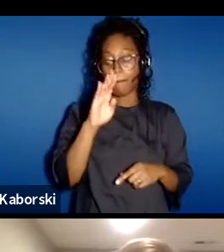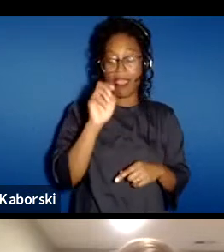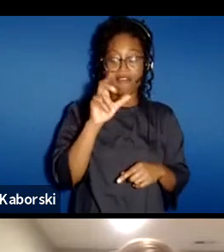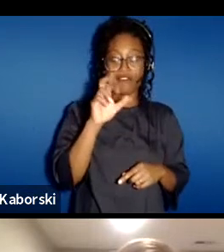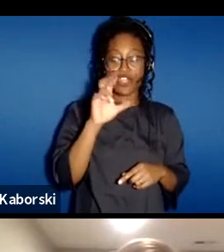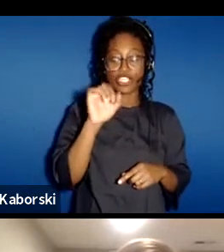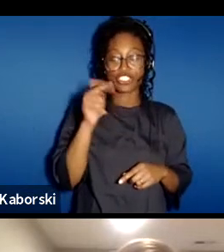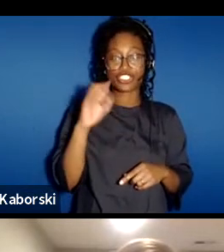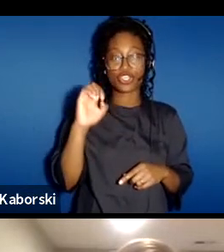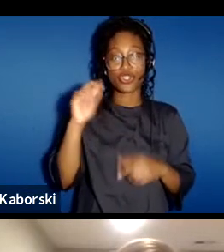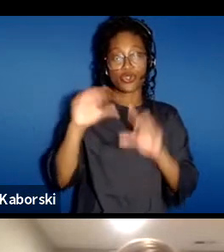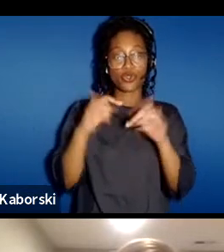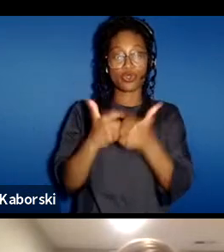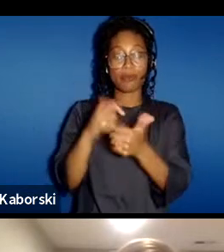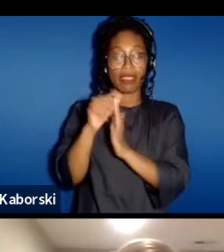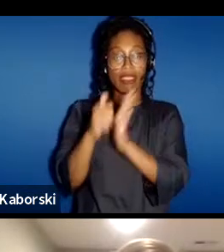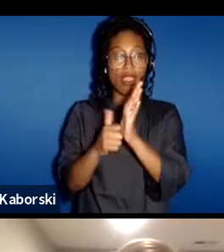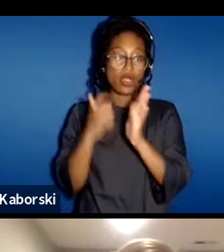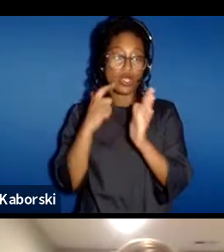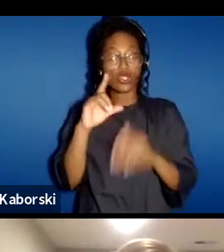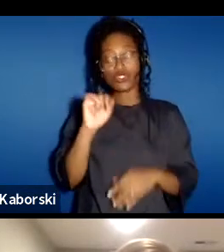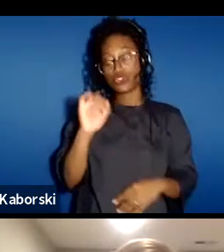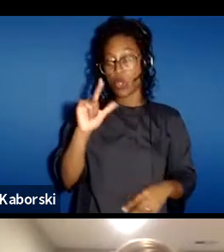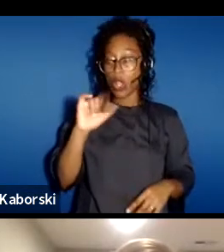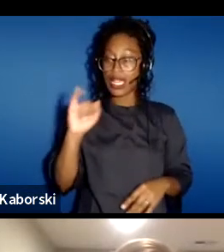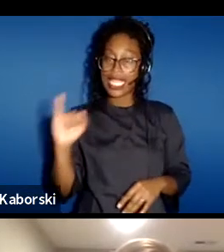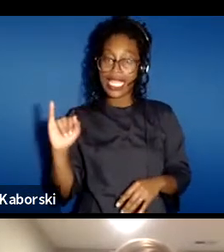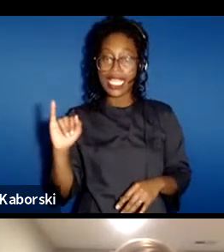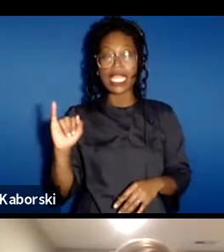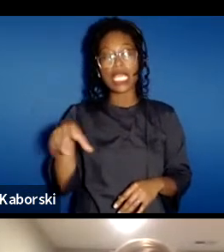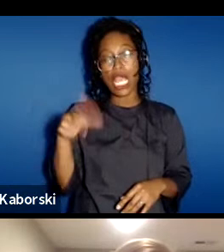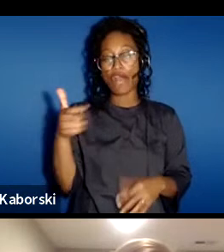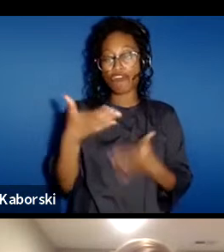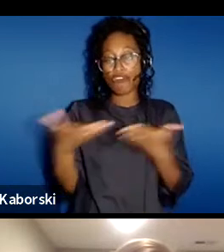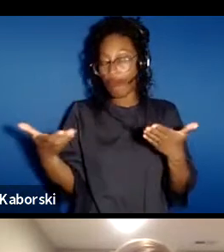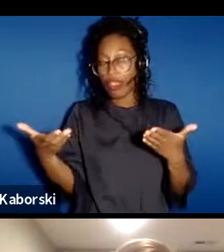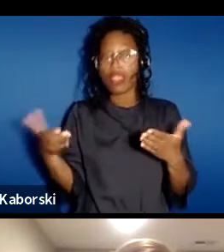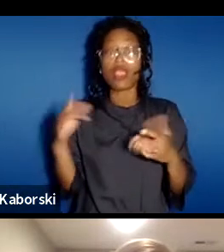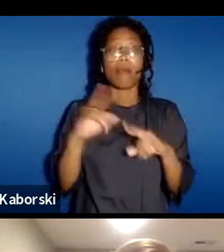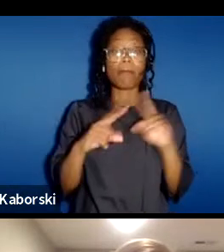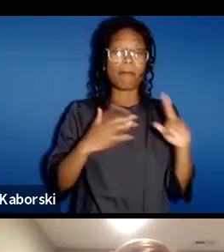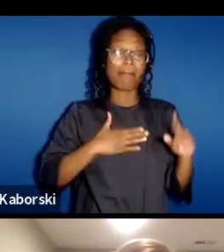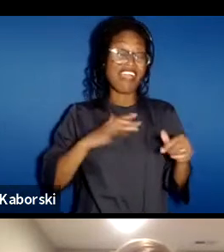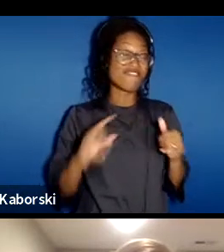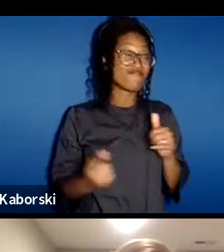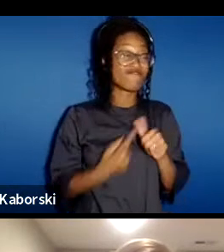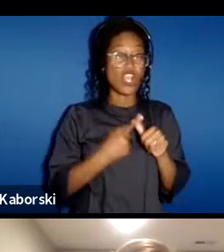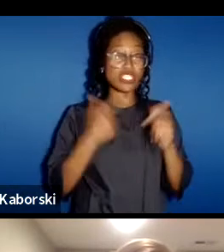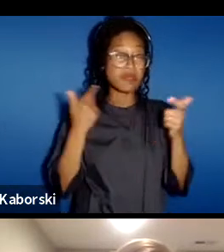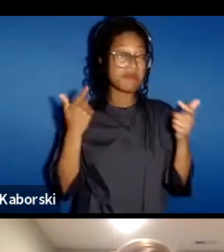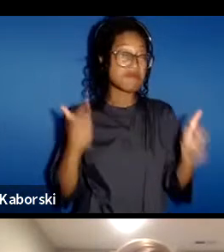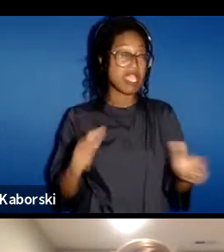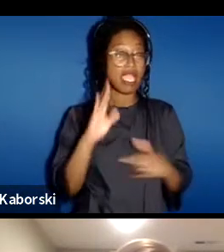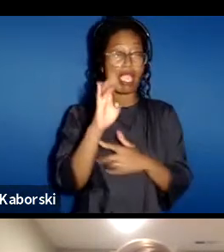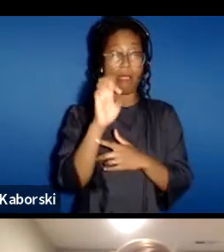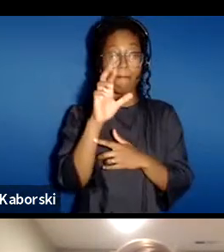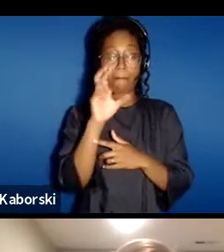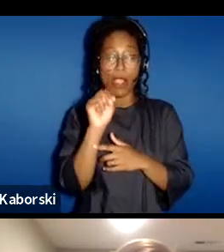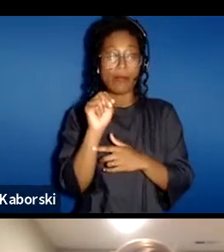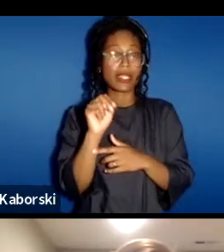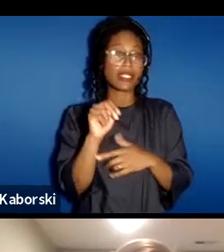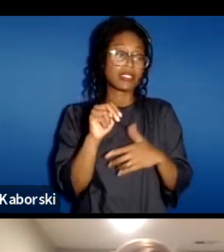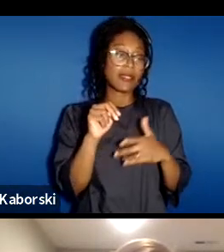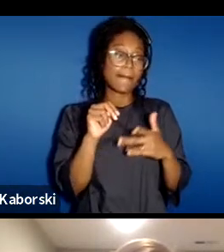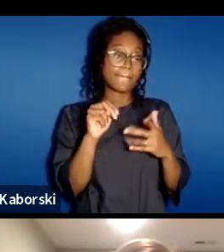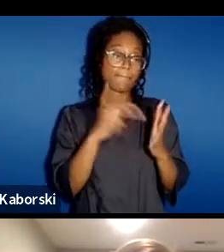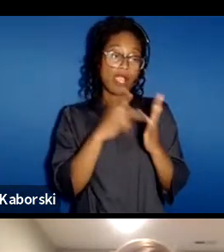some, Stoli and some stuff like that. But then I think my first big bourbon project was also Jim